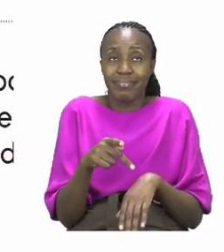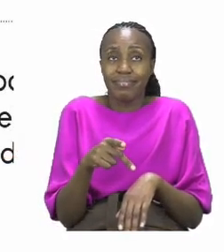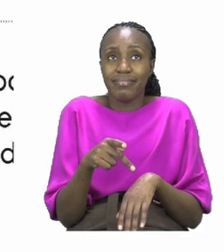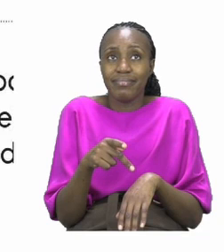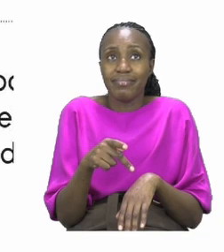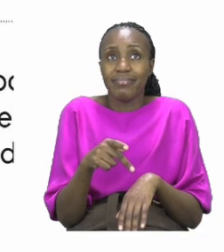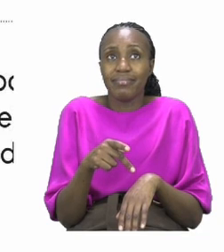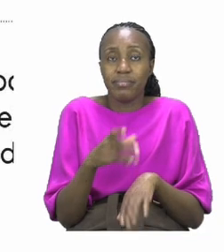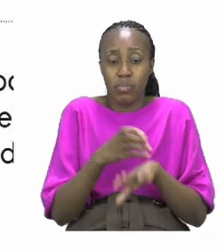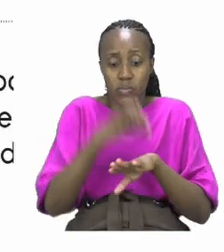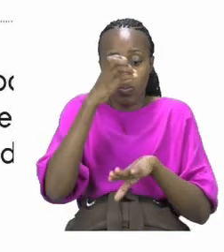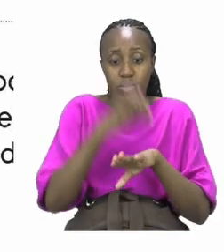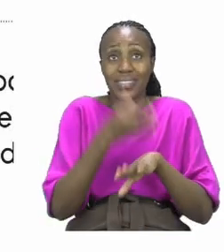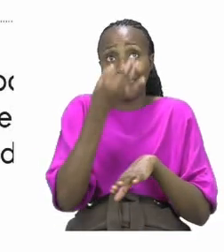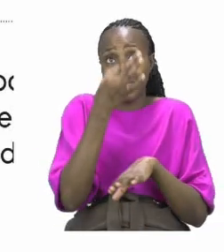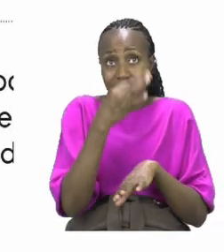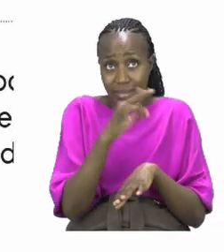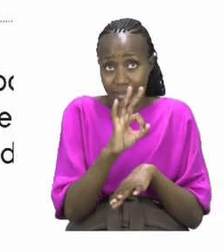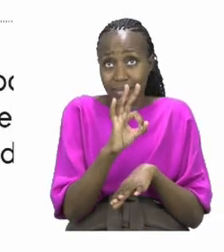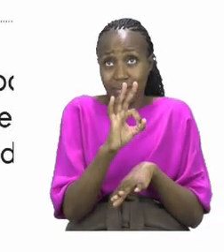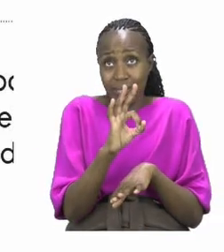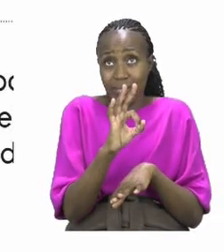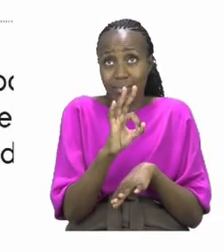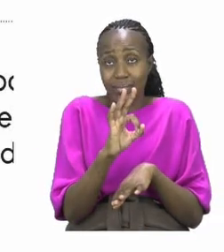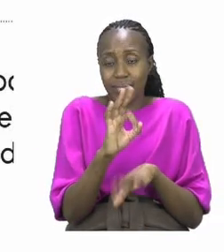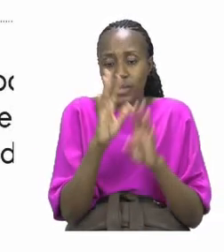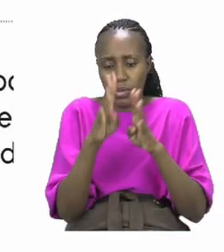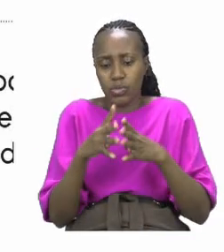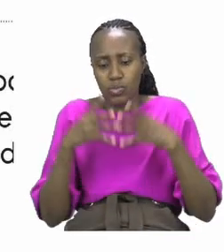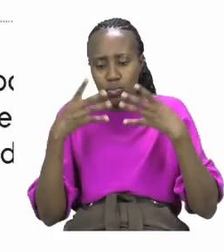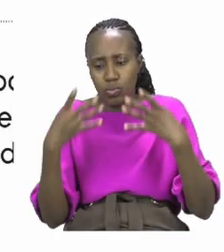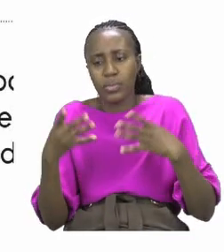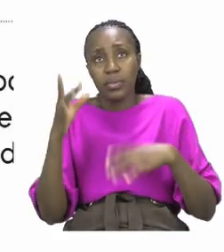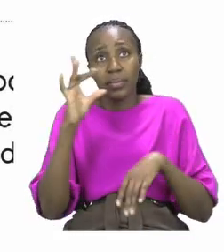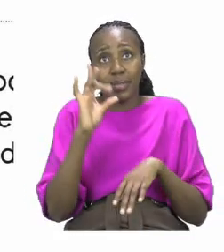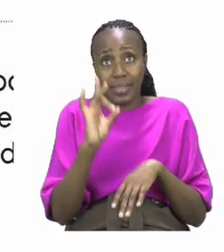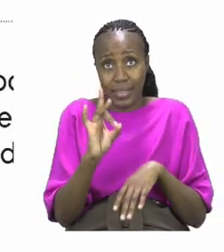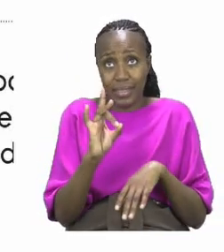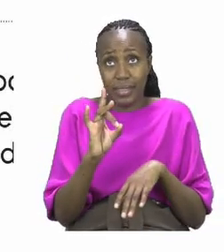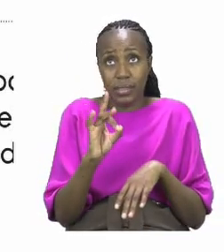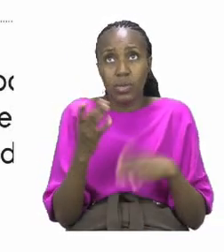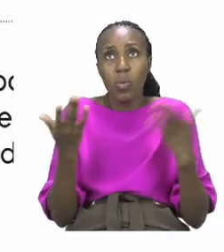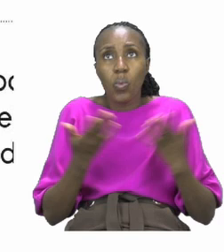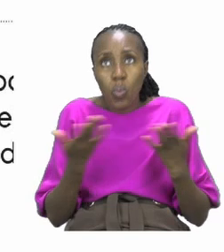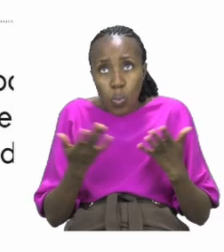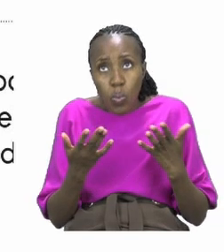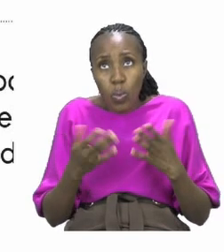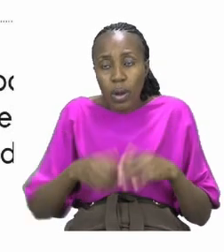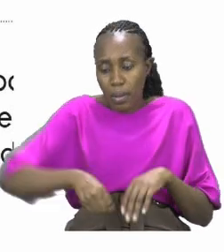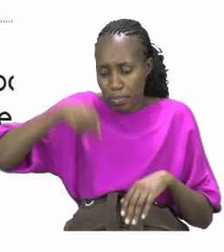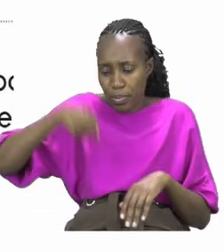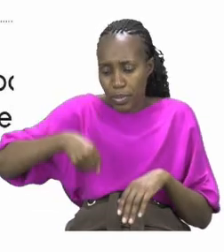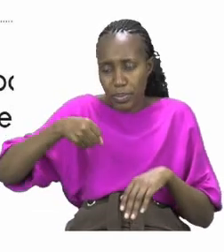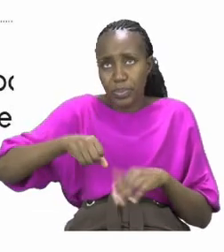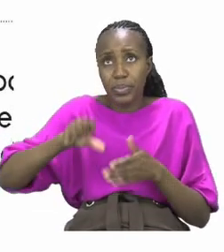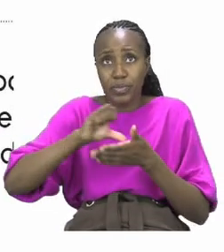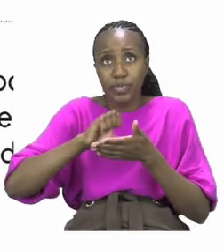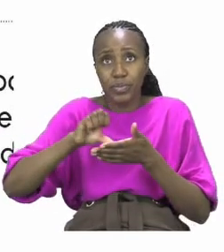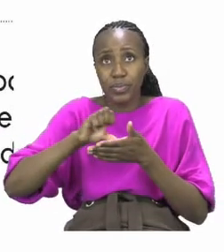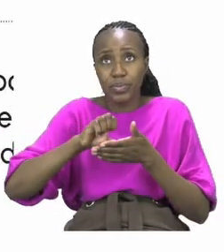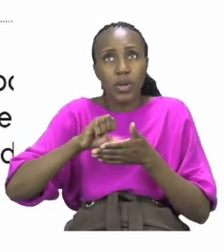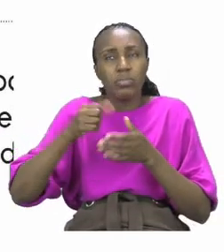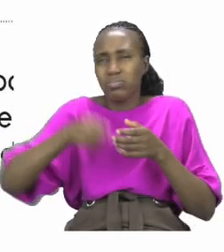There are 9 bottles and 8 newspapers in